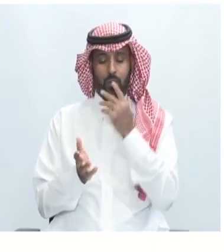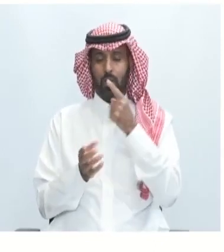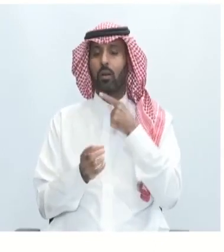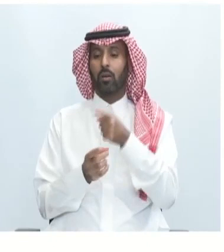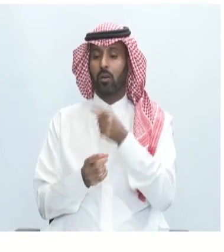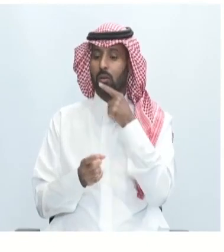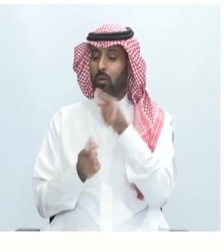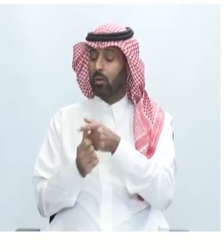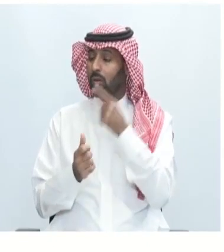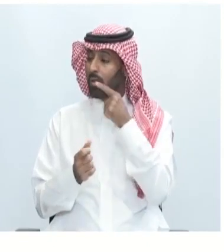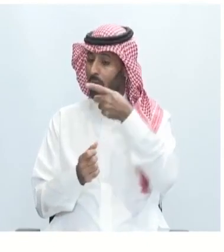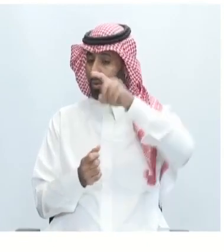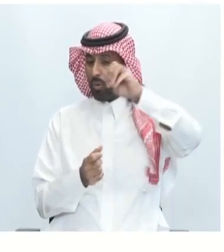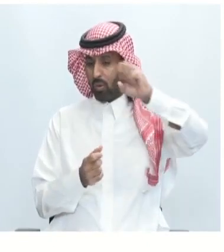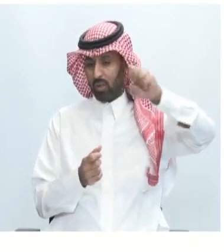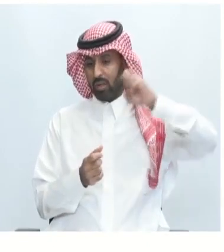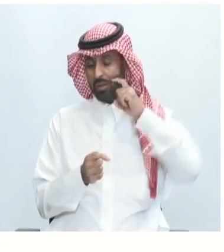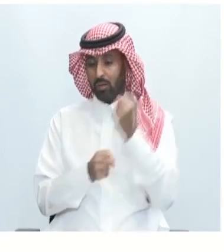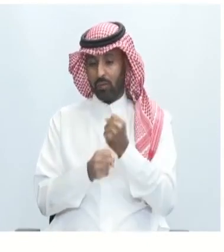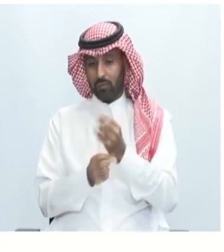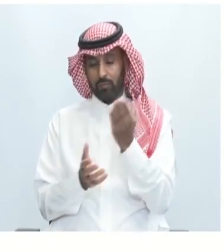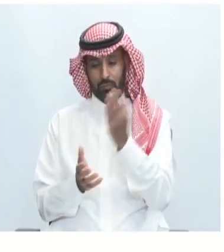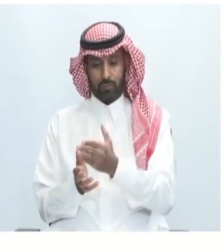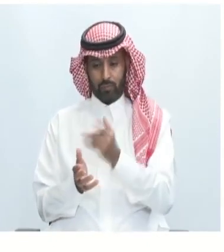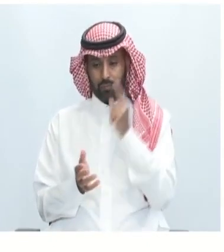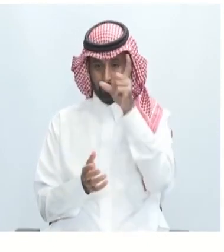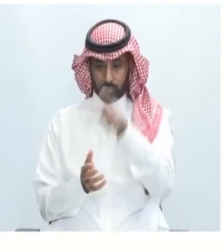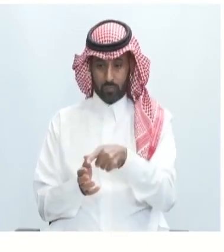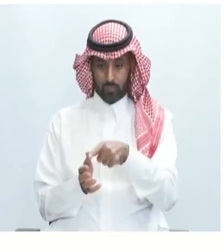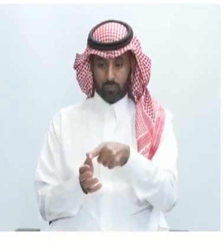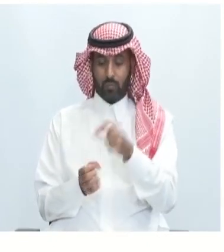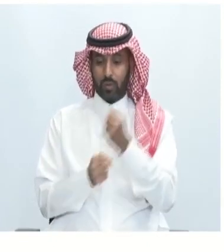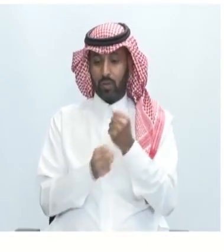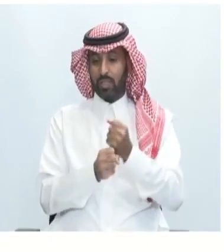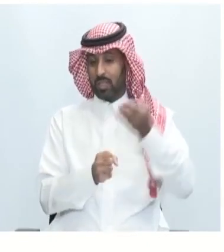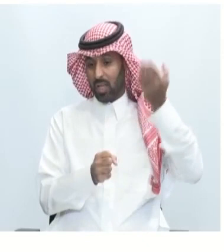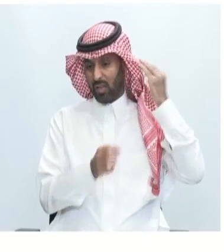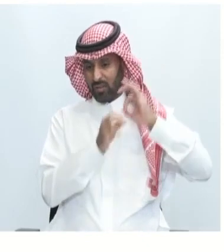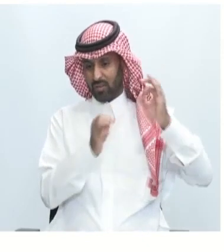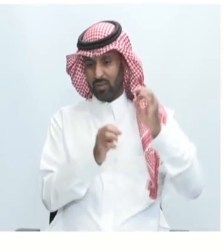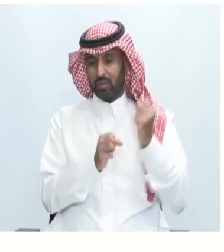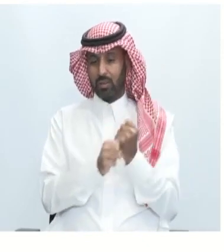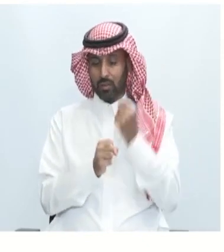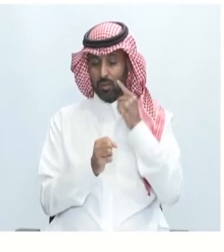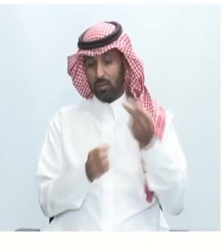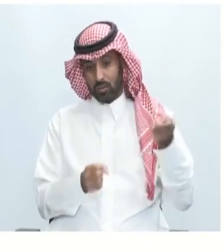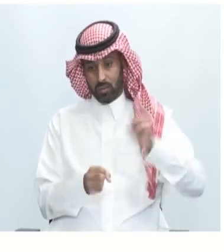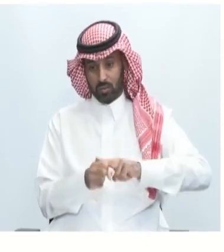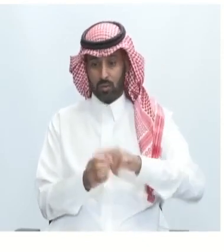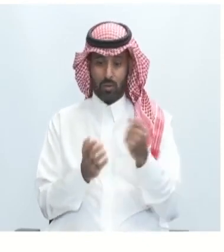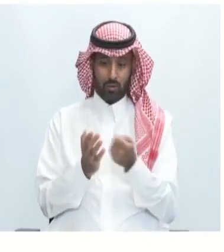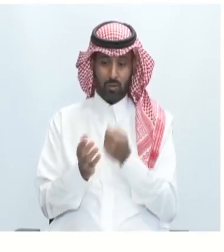can call him the doer of the action. The use of the past perfect correctly. Rewrite